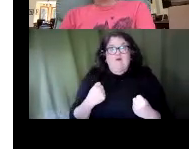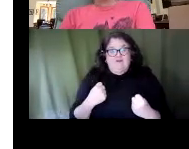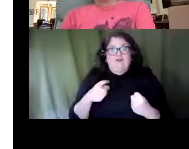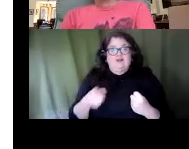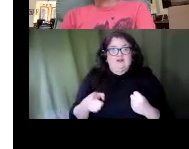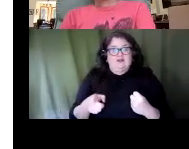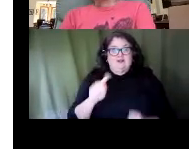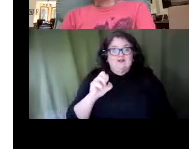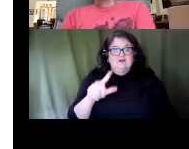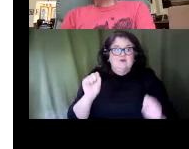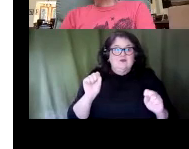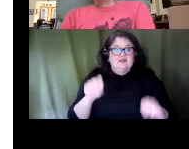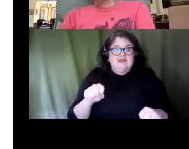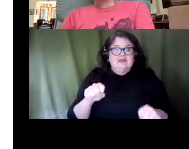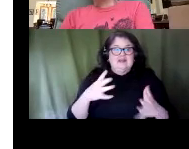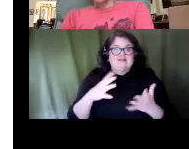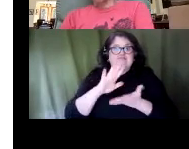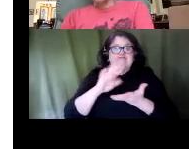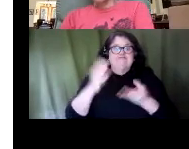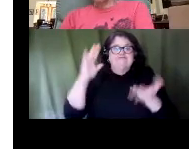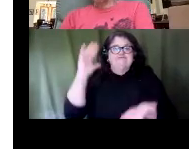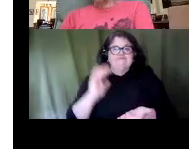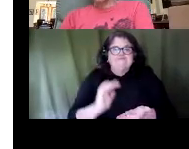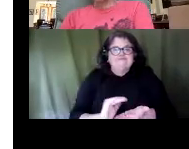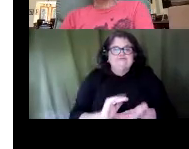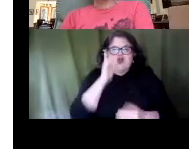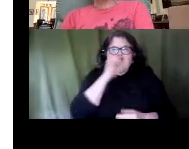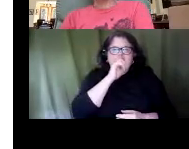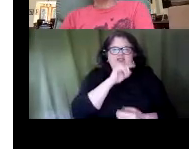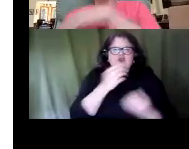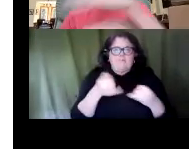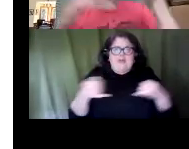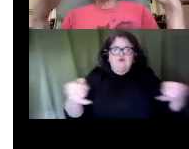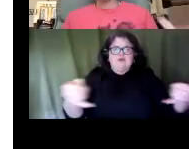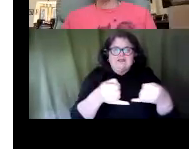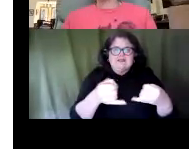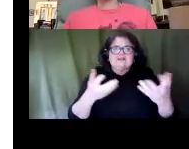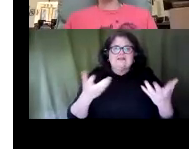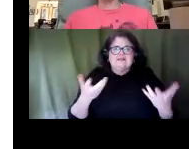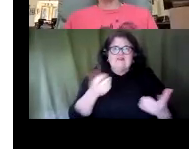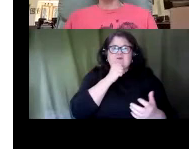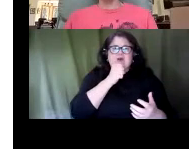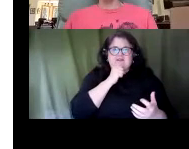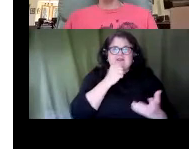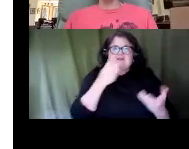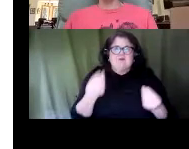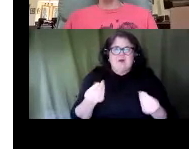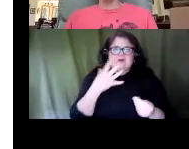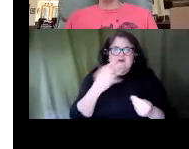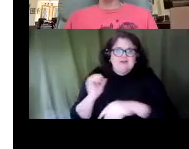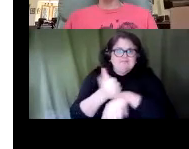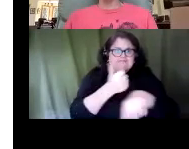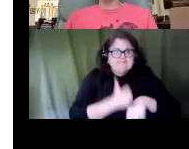can ease the artificial boundaries of private property and secure a web of relationships around that